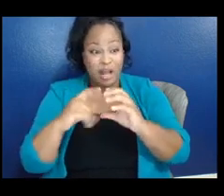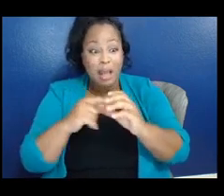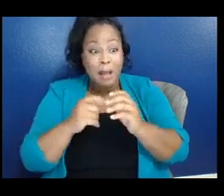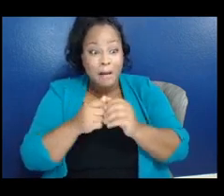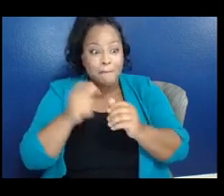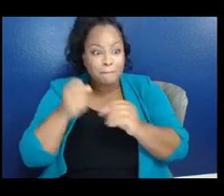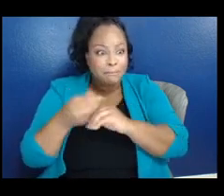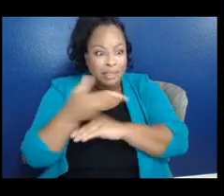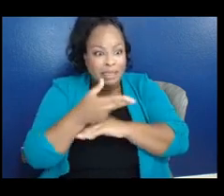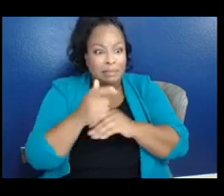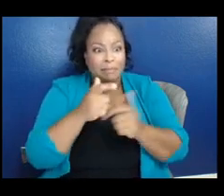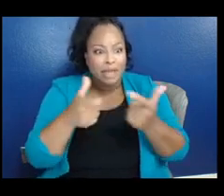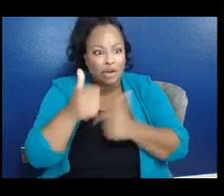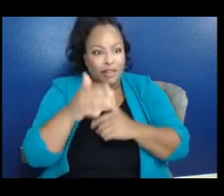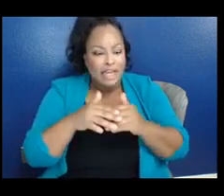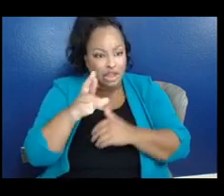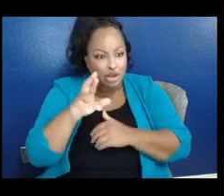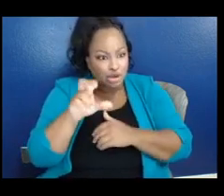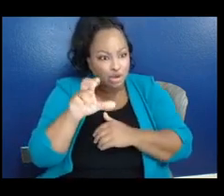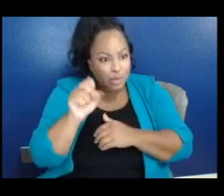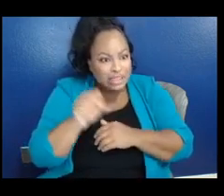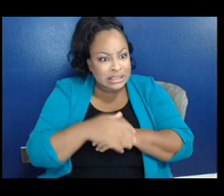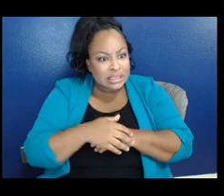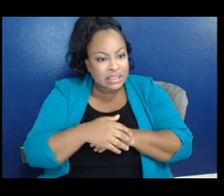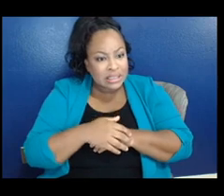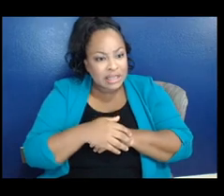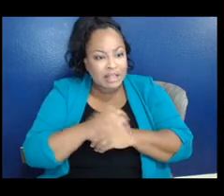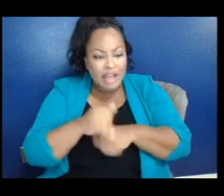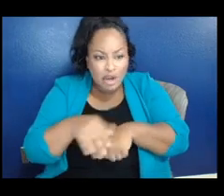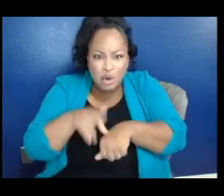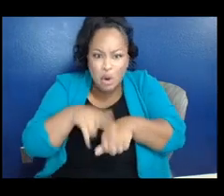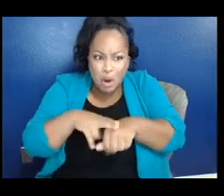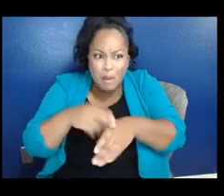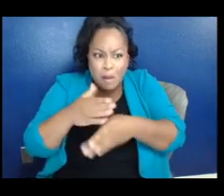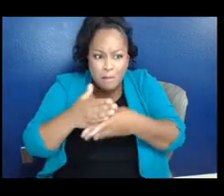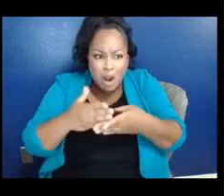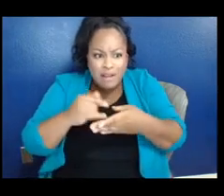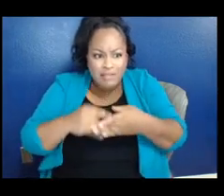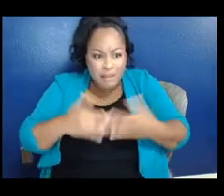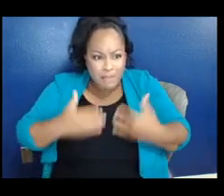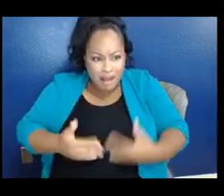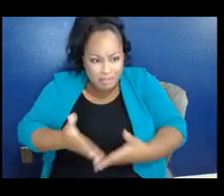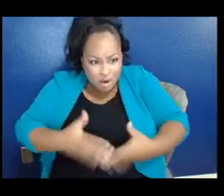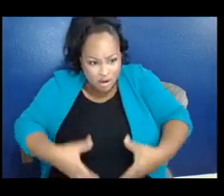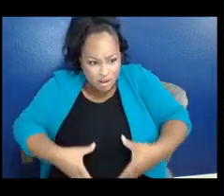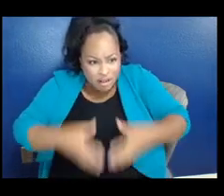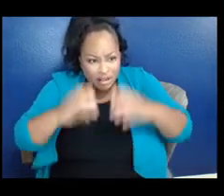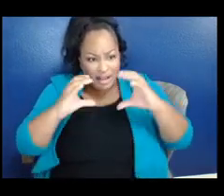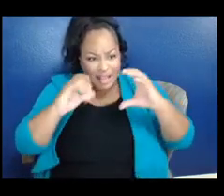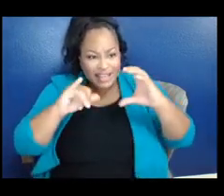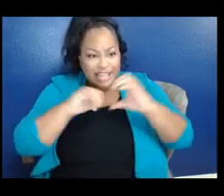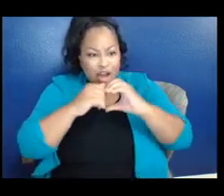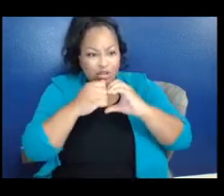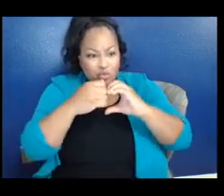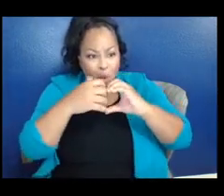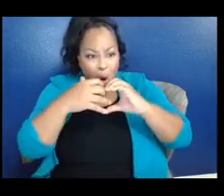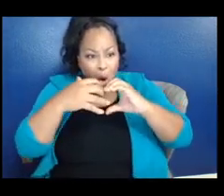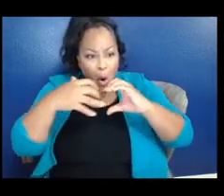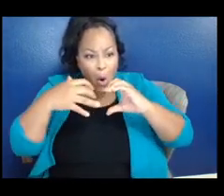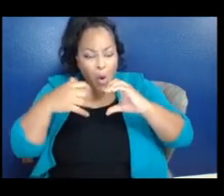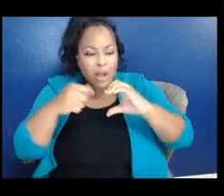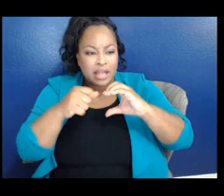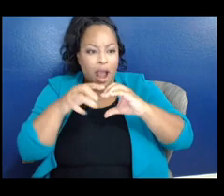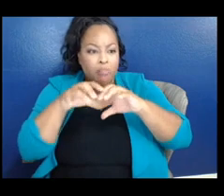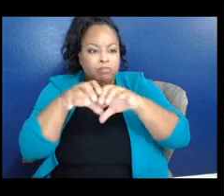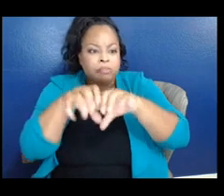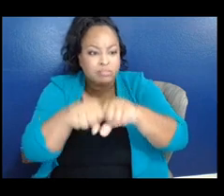big. So they're bigger than the size of the uterus, the normal portion of the anatomy that's there. And that is how they can grow. They can be